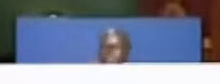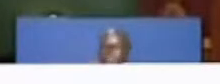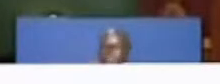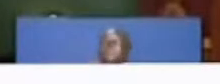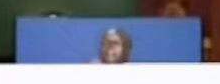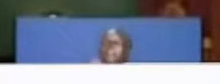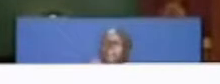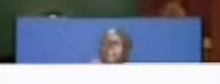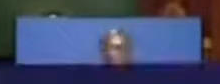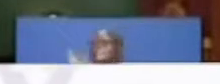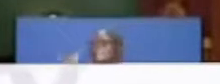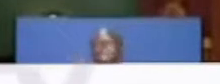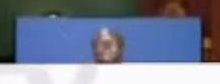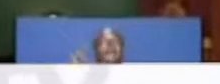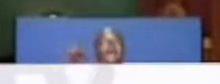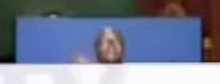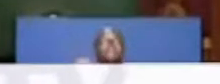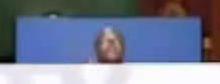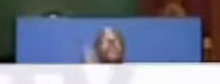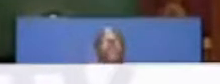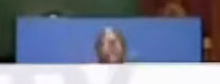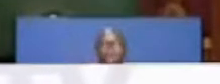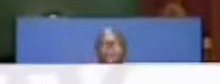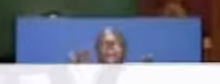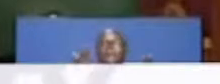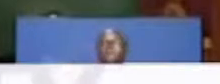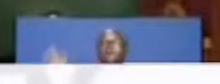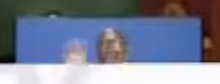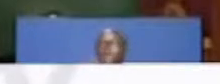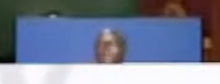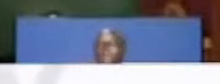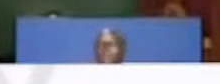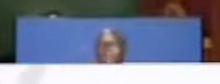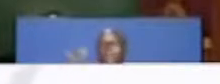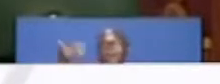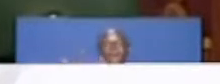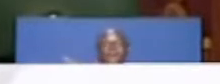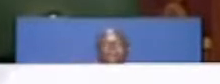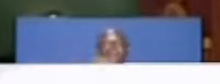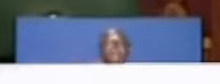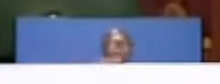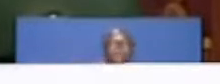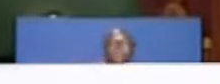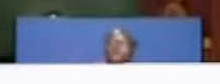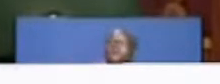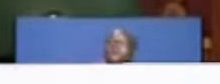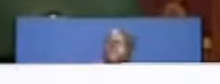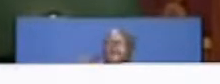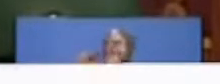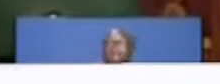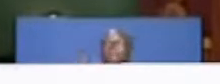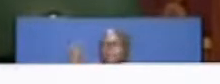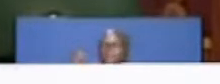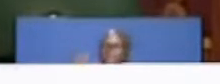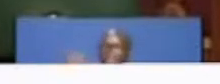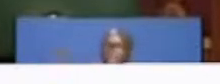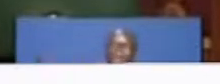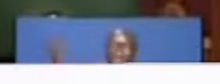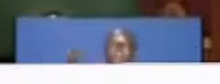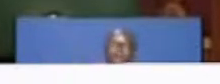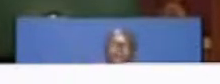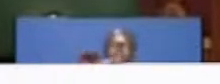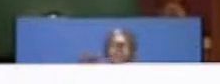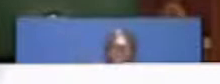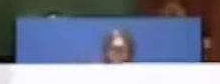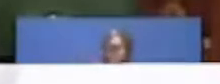is meant to enhance connectivity with our neighboring countries who depend on Kenya for their transportation of their imports